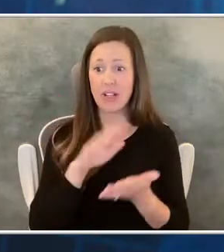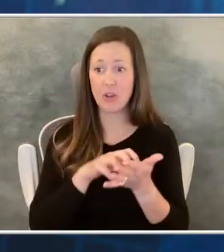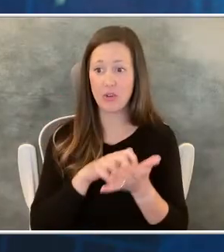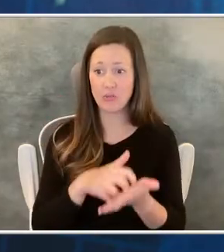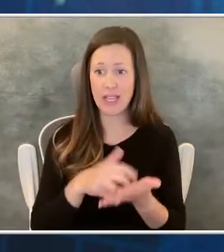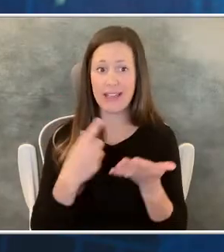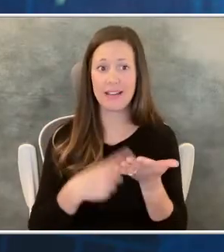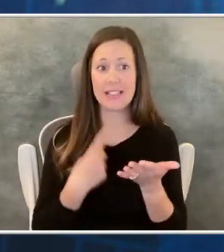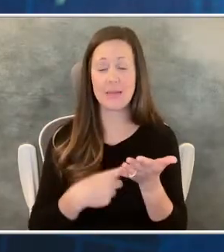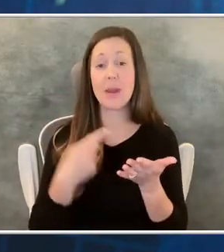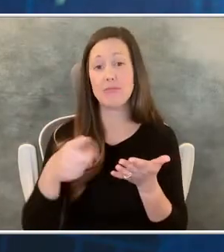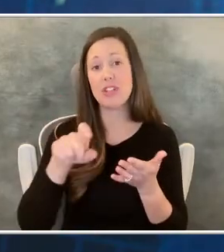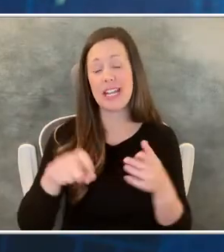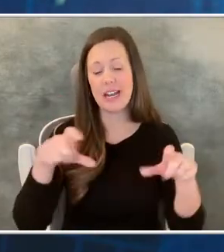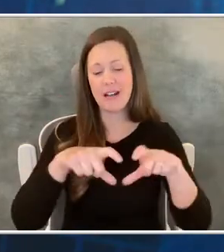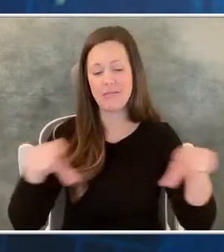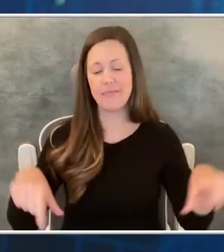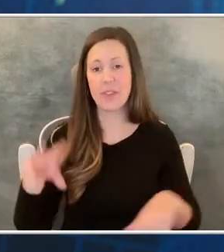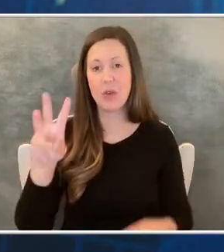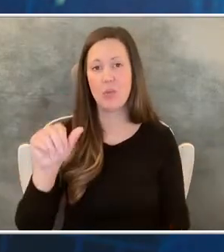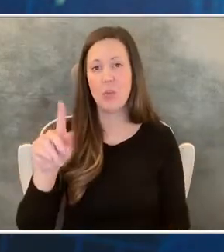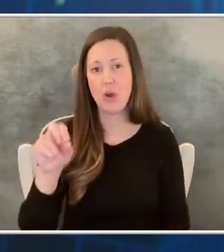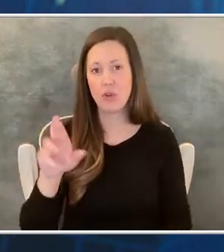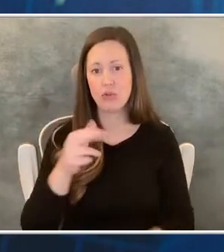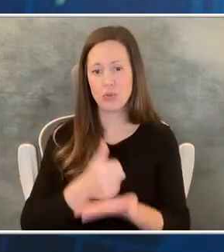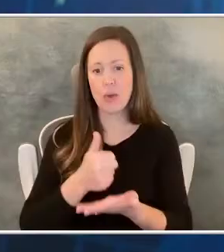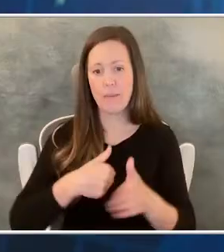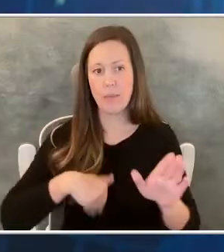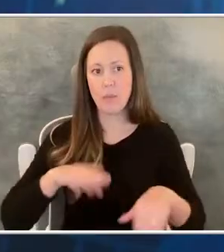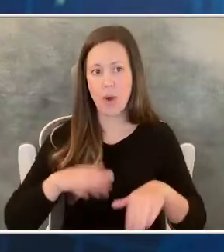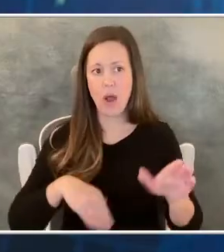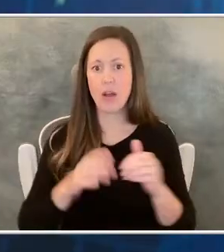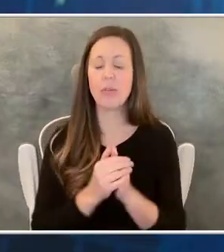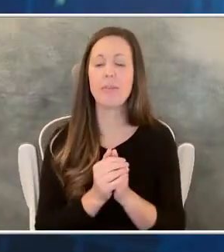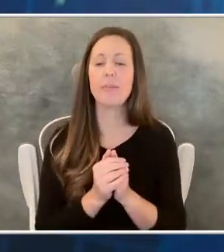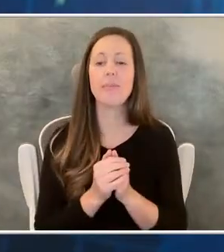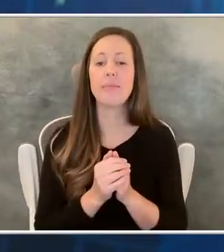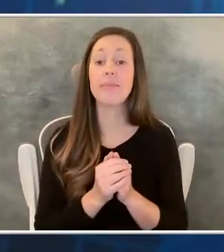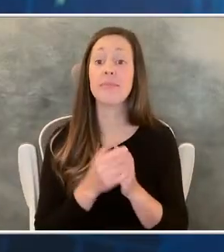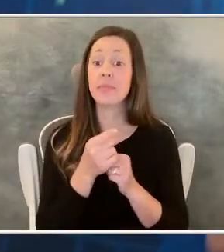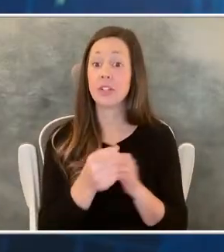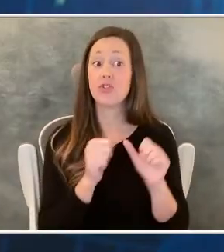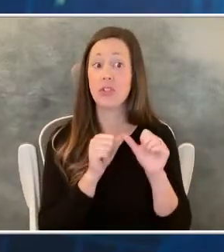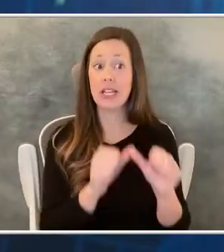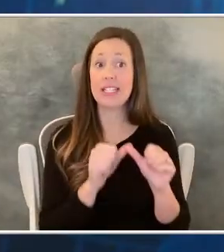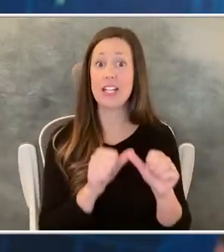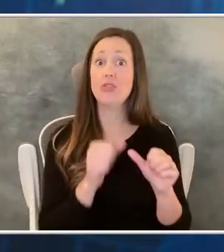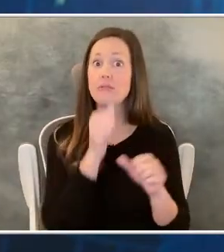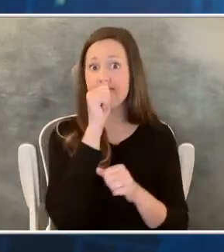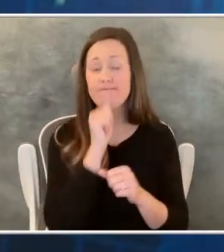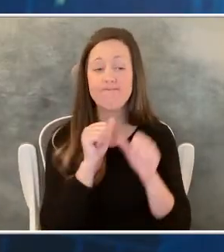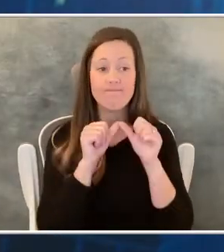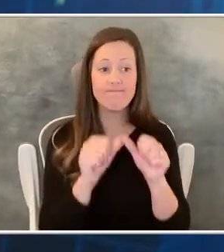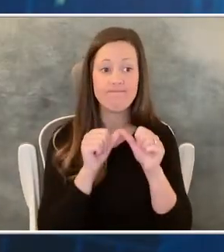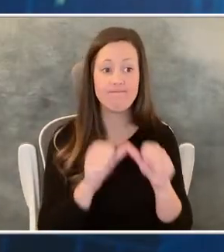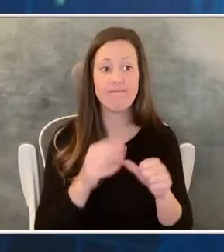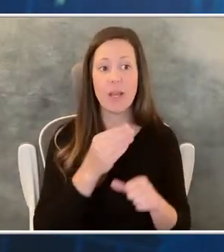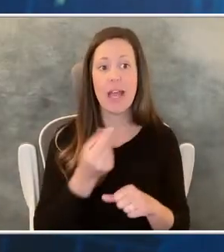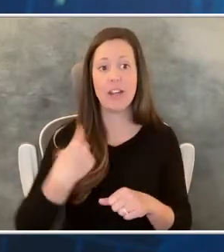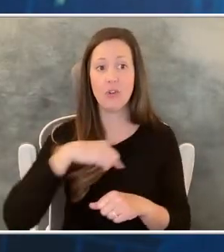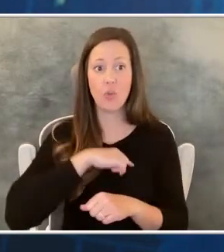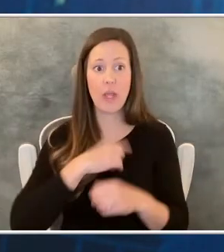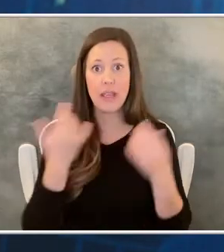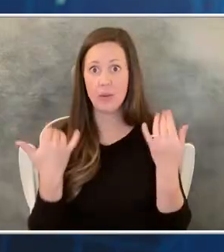walker, and from that time, but she continued to work through this, and we continued to with her